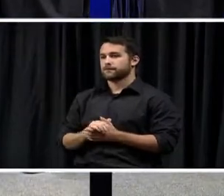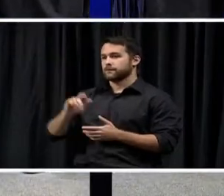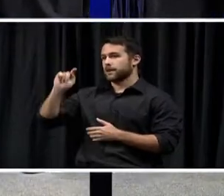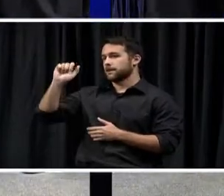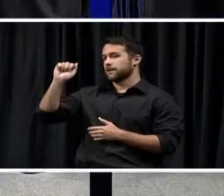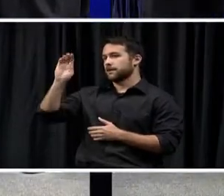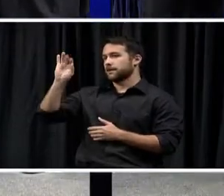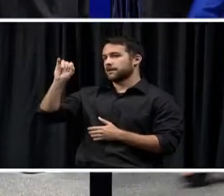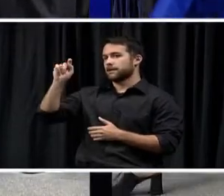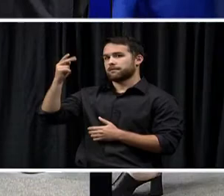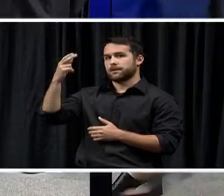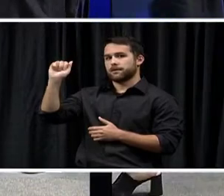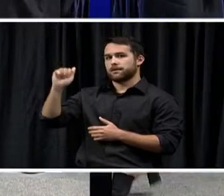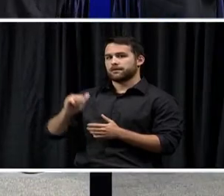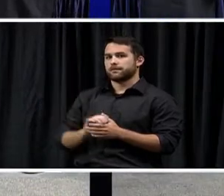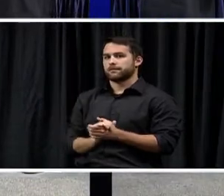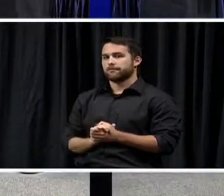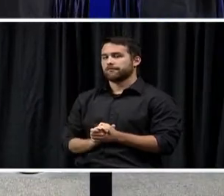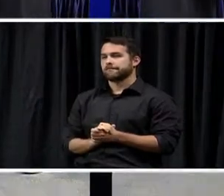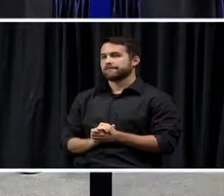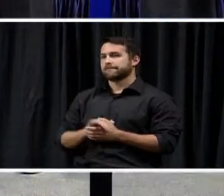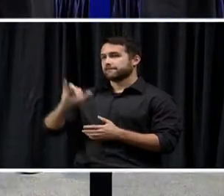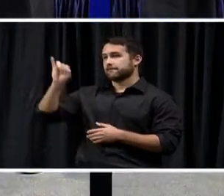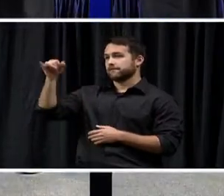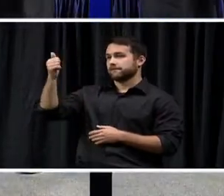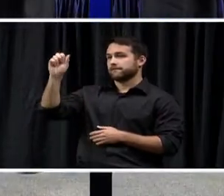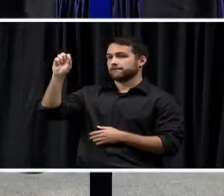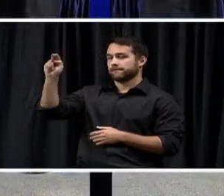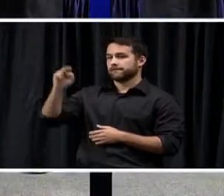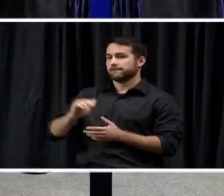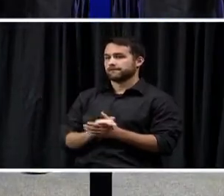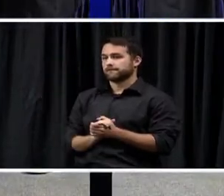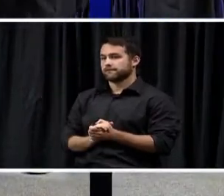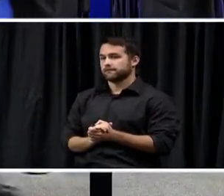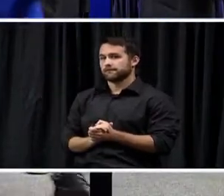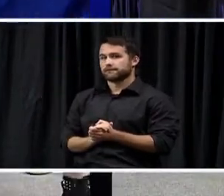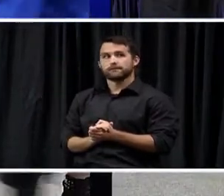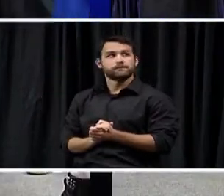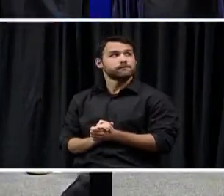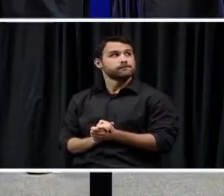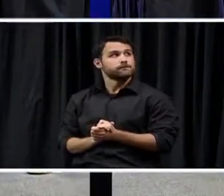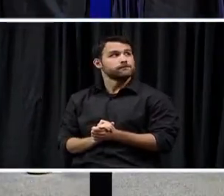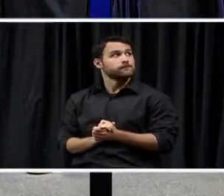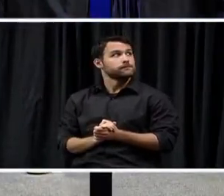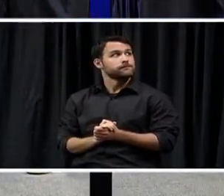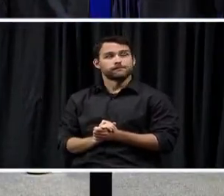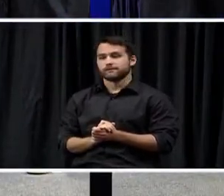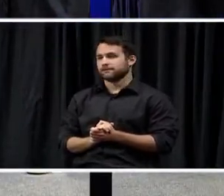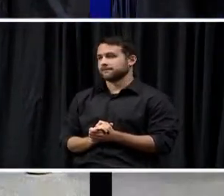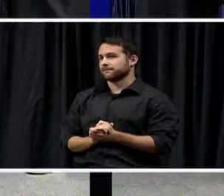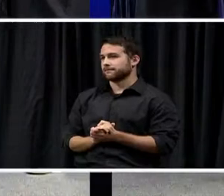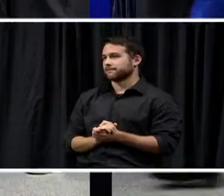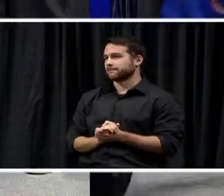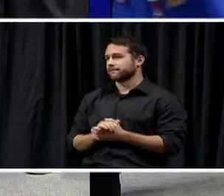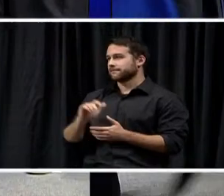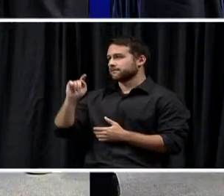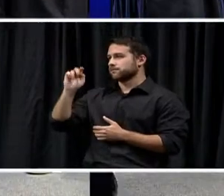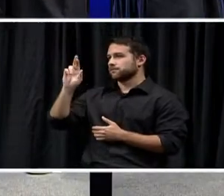Tabitha Joe Lanter. Jason Q. Lee. Kevin Tran